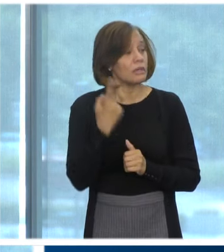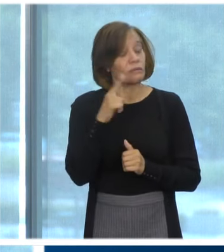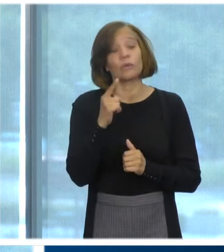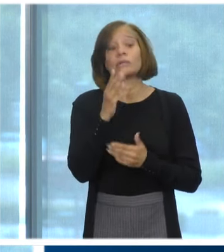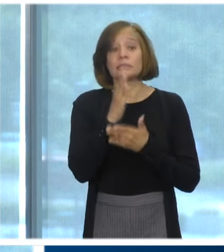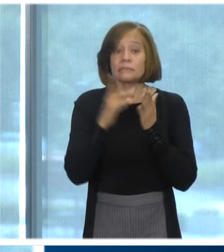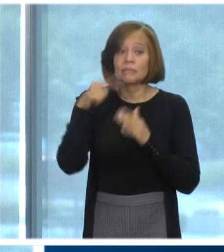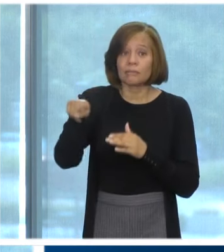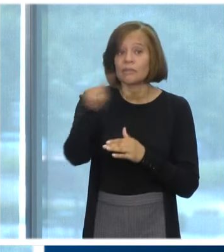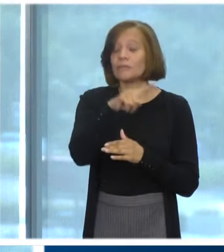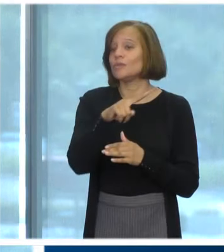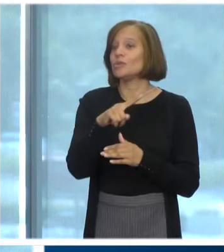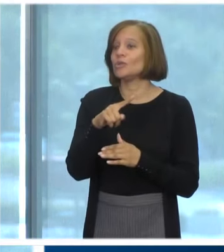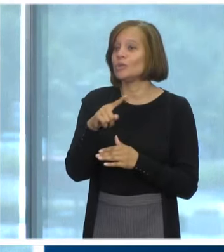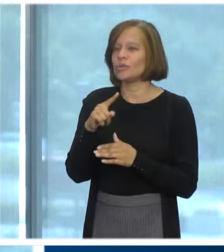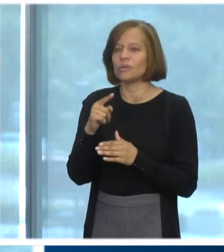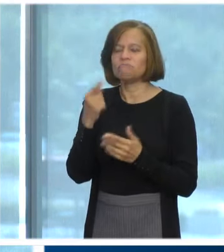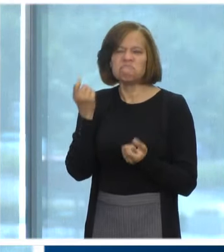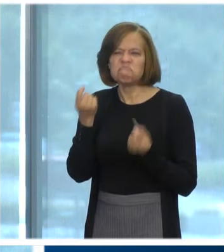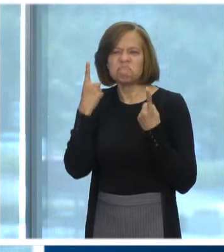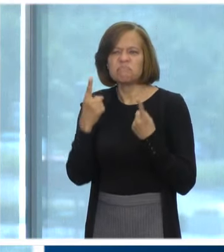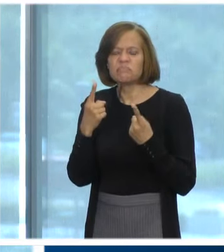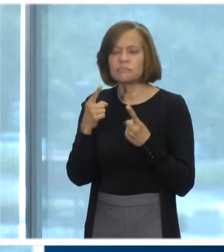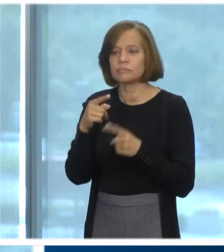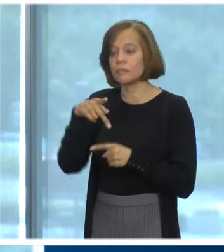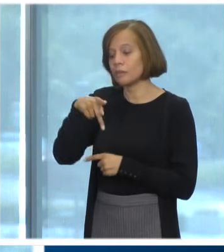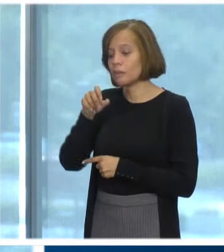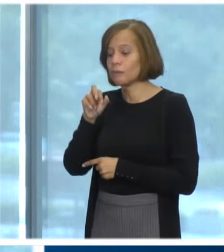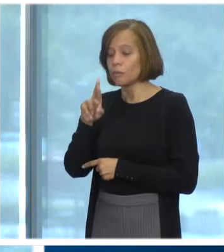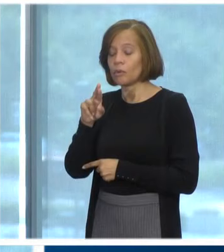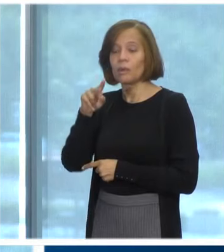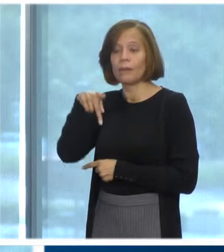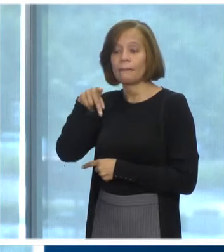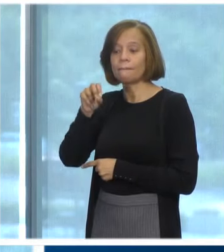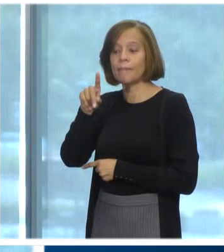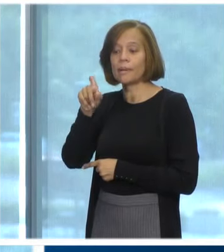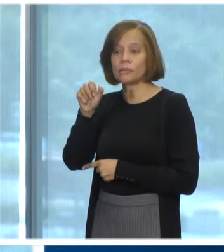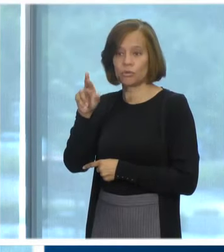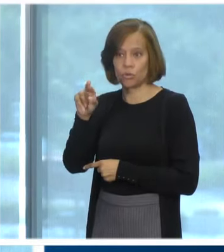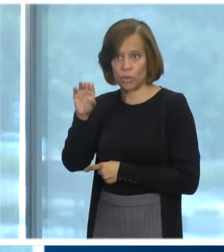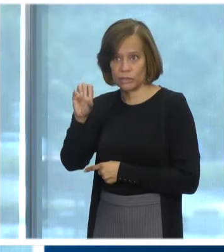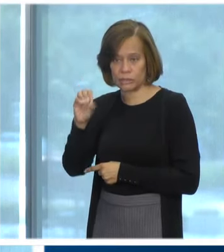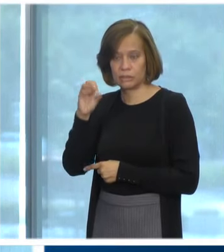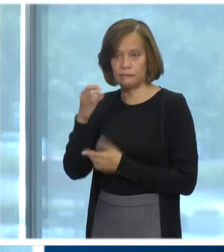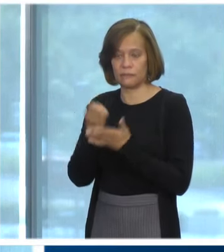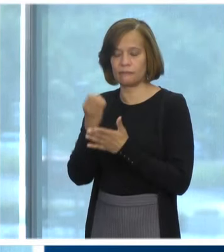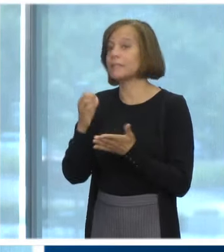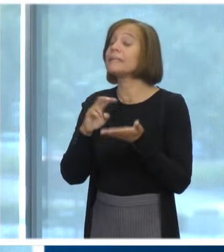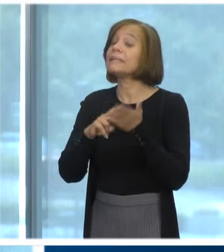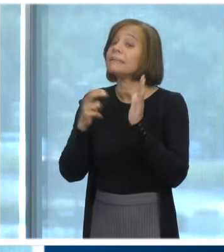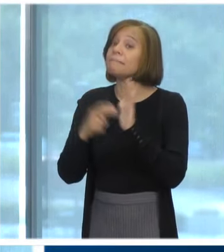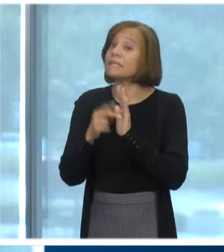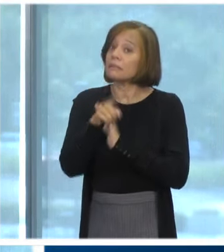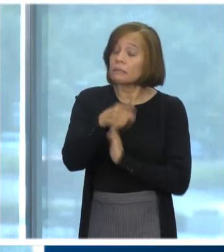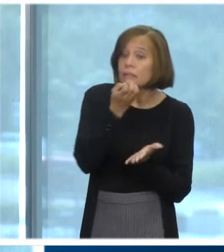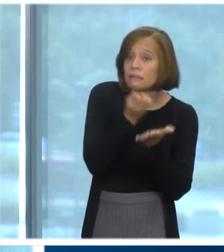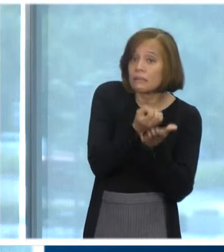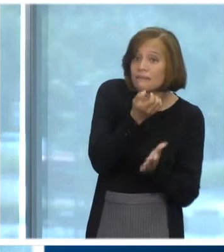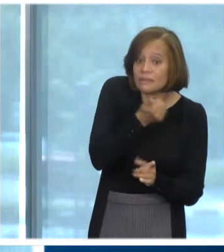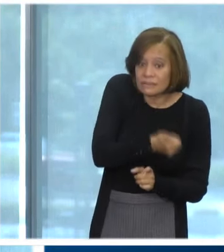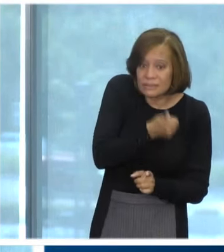of the evidence, let me define that as CPD's policy does. It's defined as the greater weight of the convincing evidence